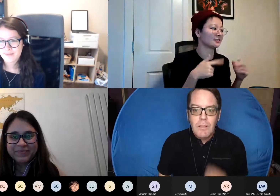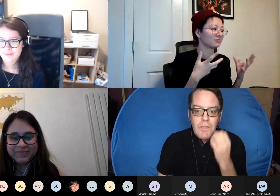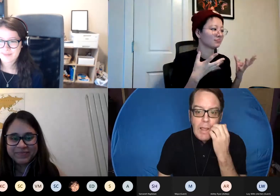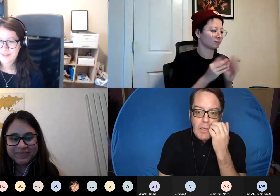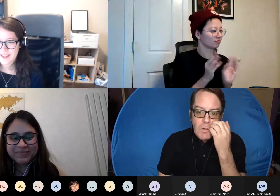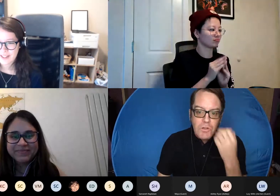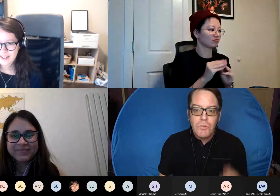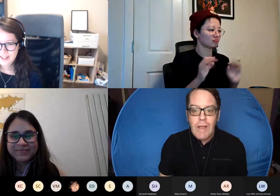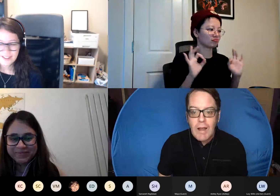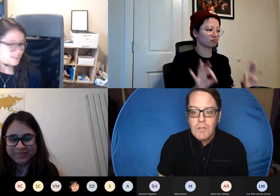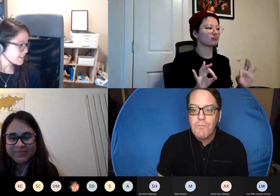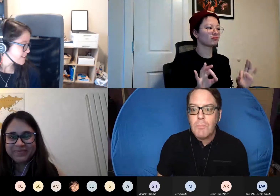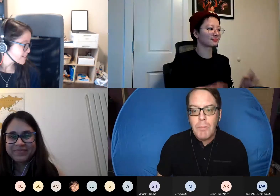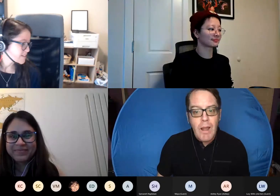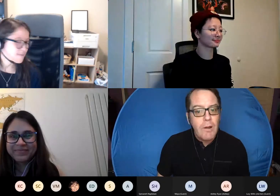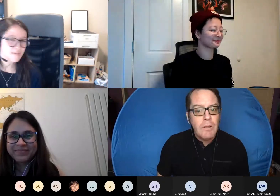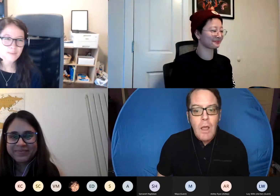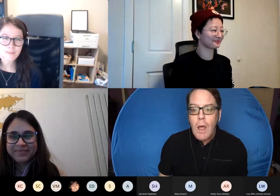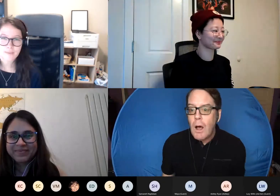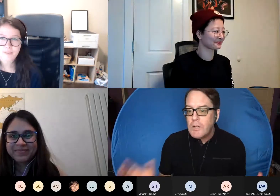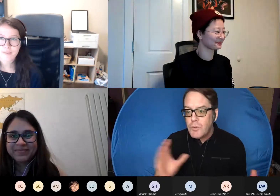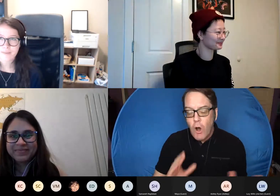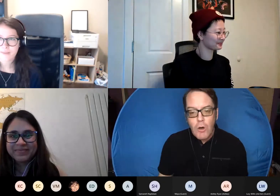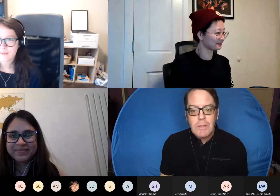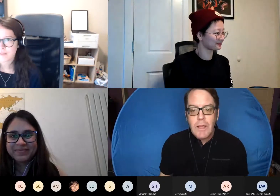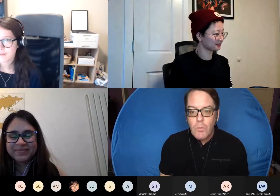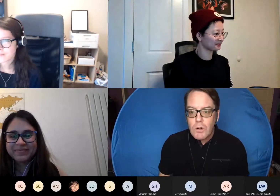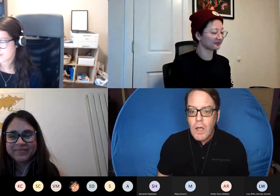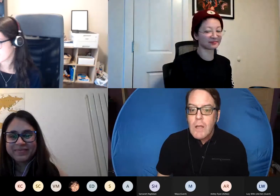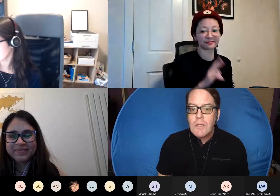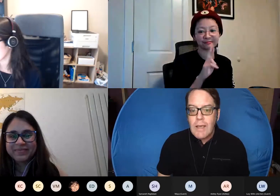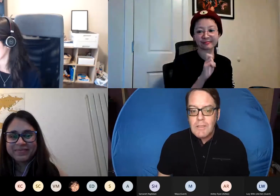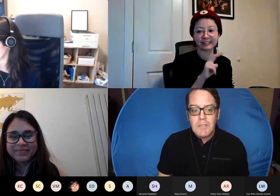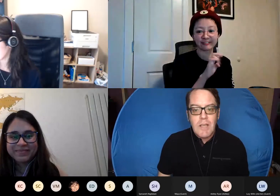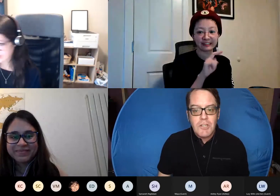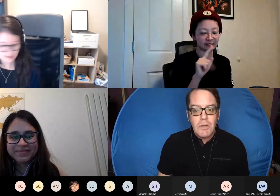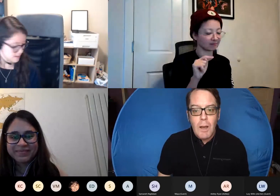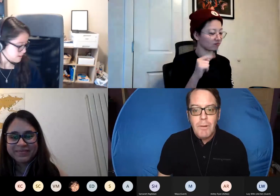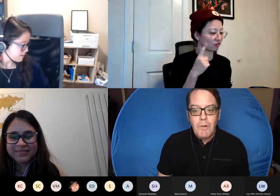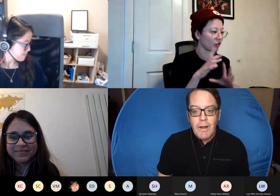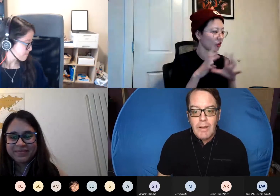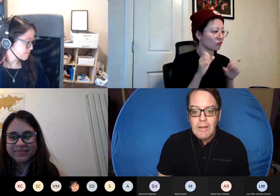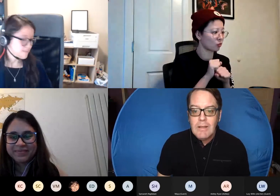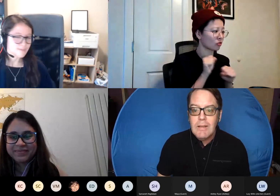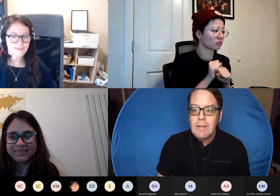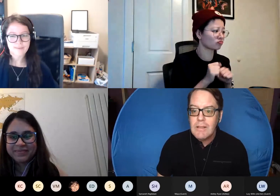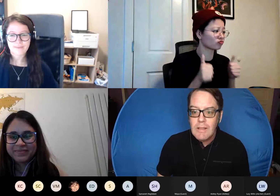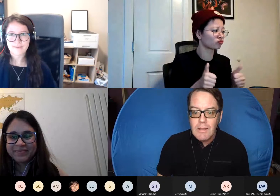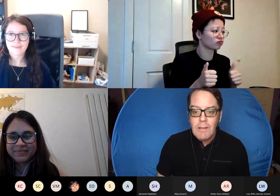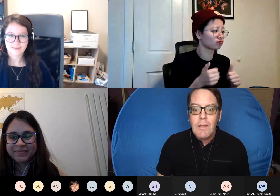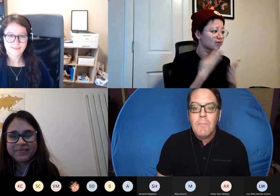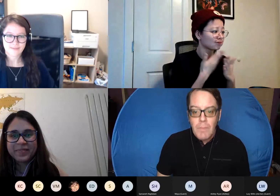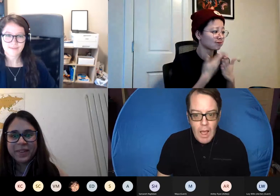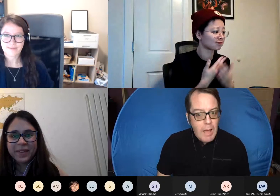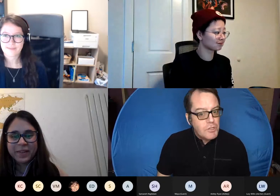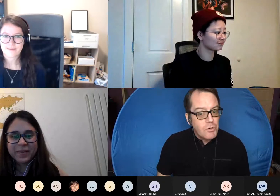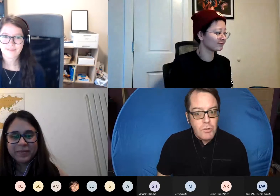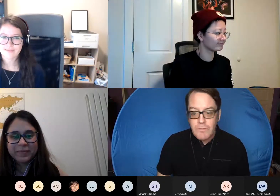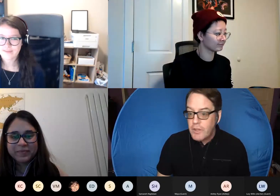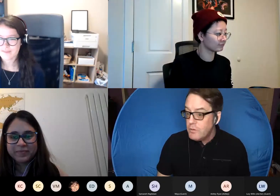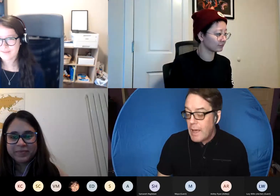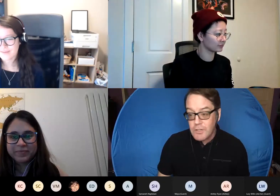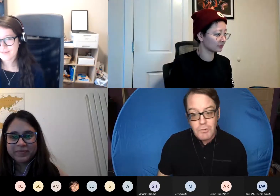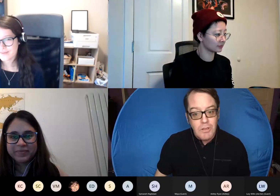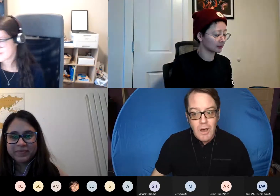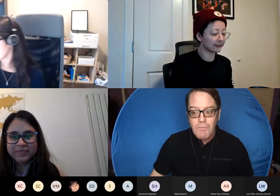Sophie speaking. Thank you to Reactor for preparing, doing all the legwork to get this session up and running. I'm